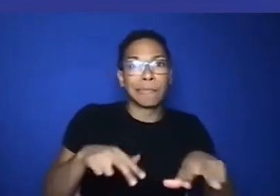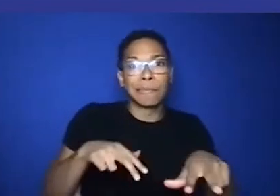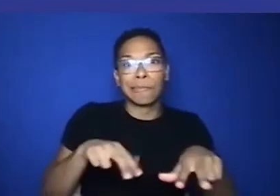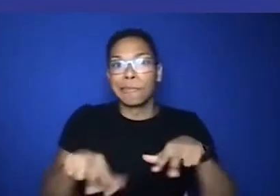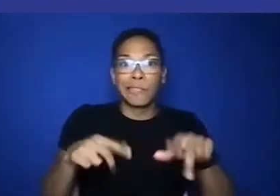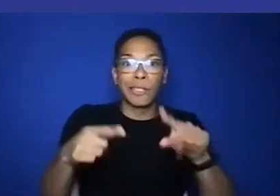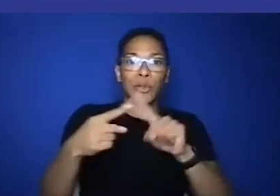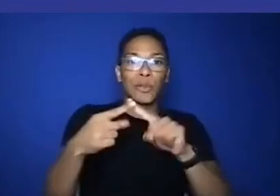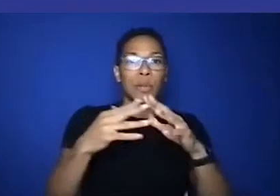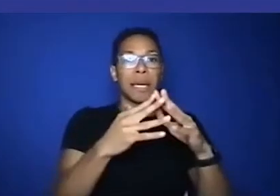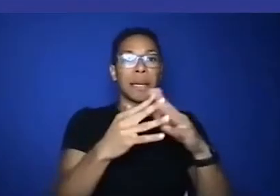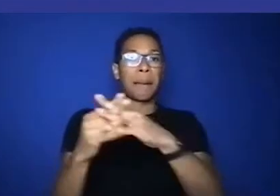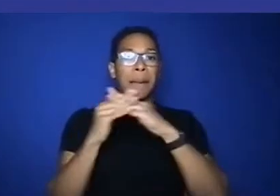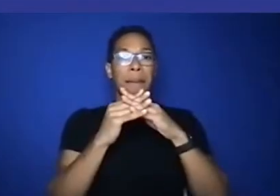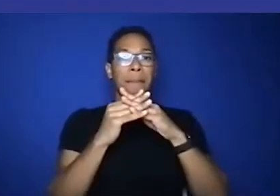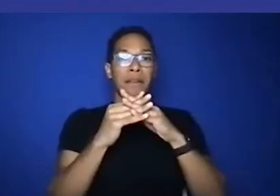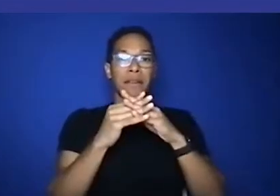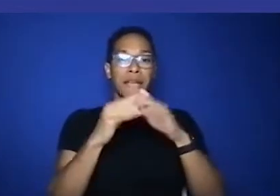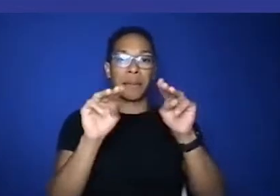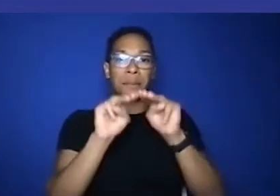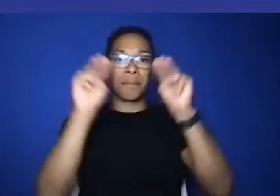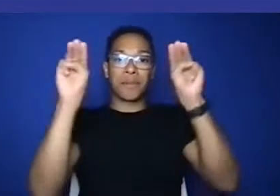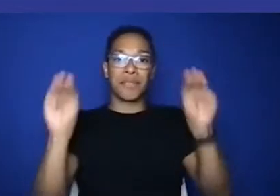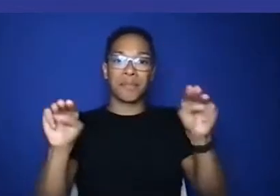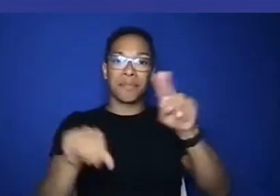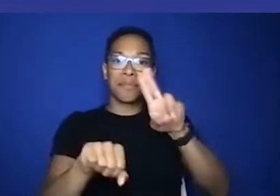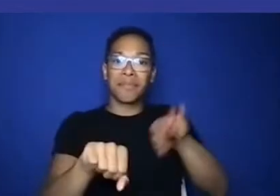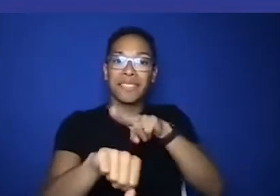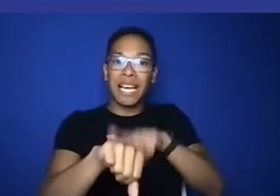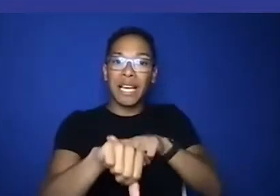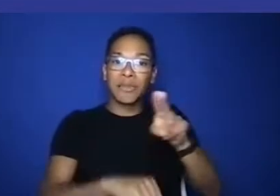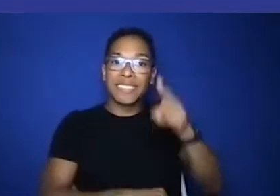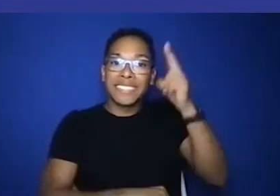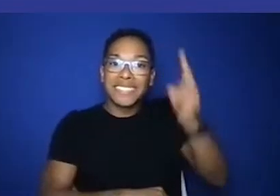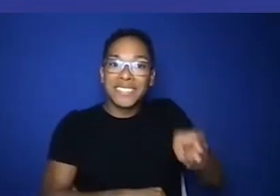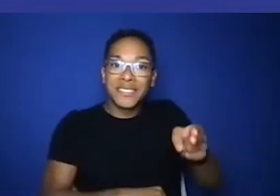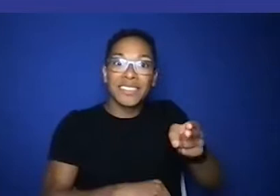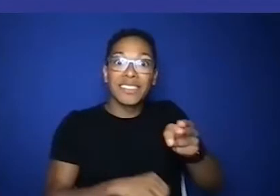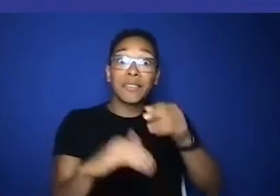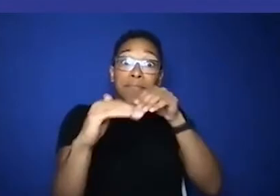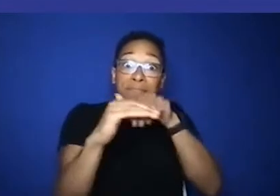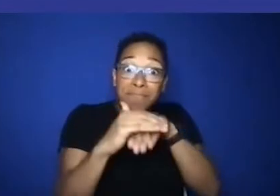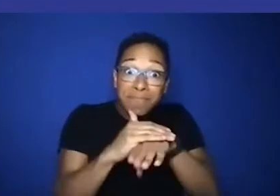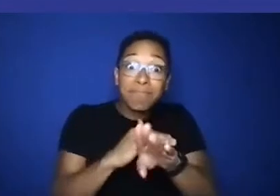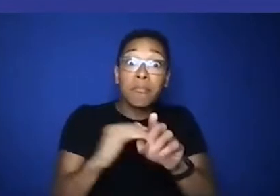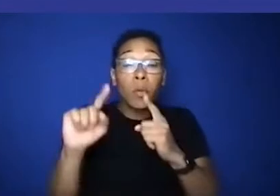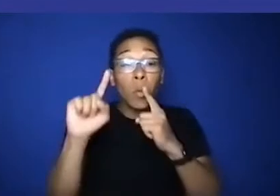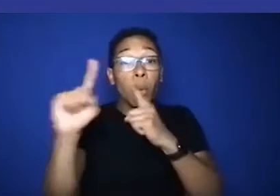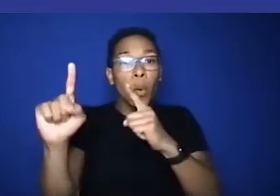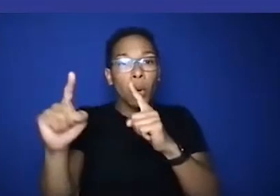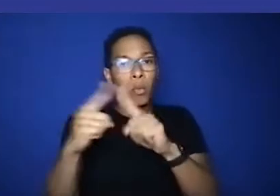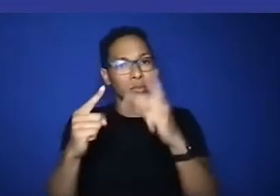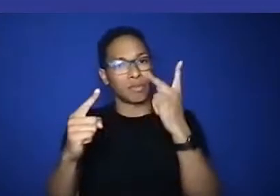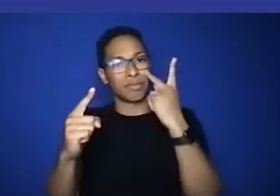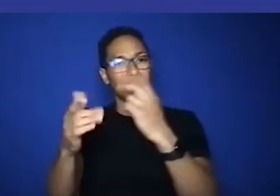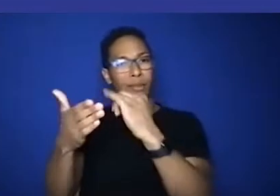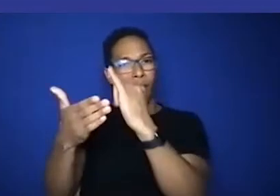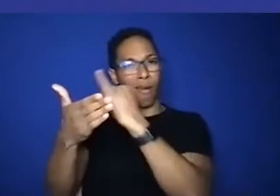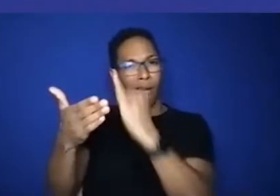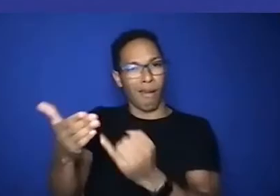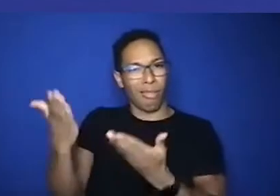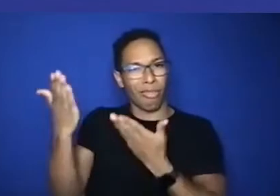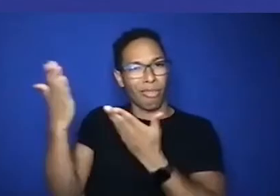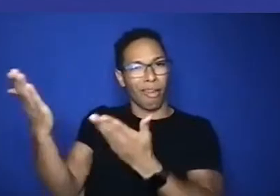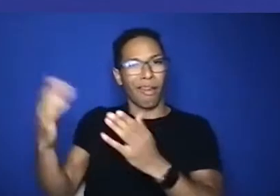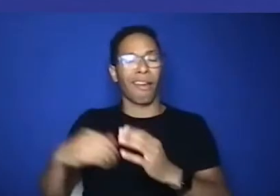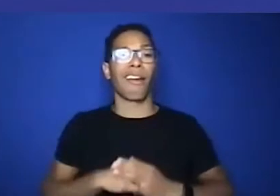American Museum of Natural History. And we were going there to look at Penobscot collections, and I had been